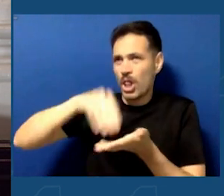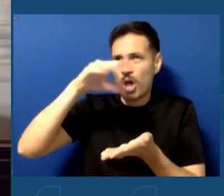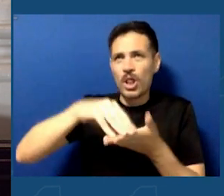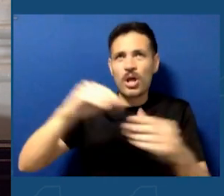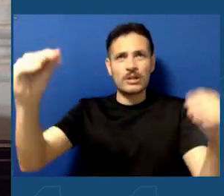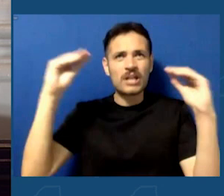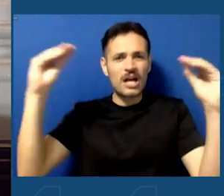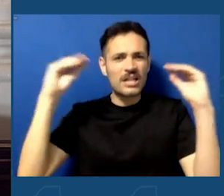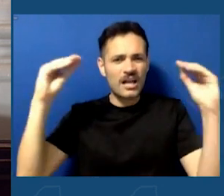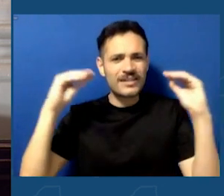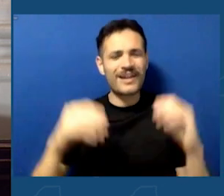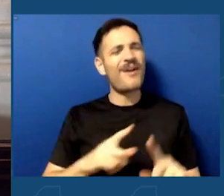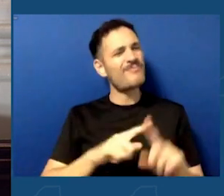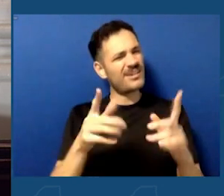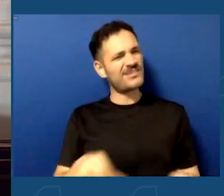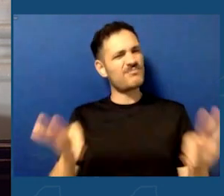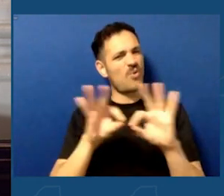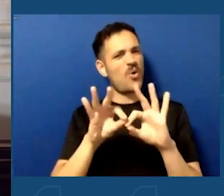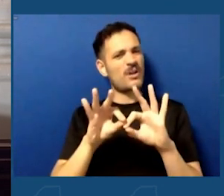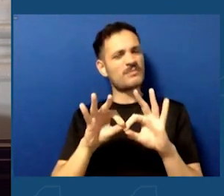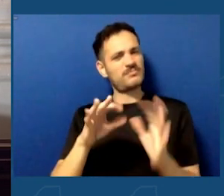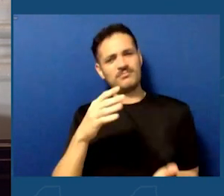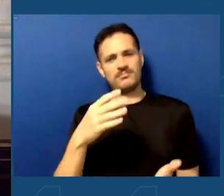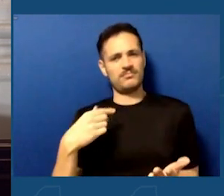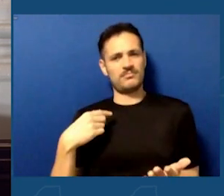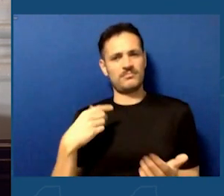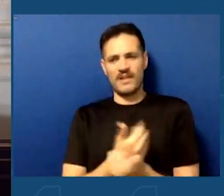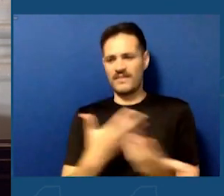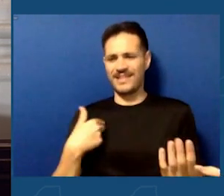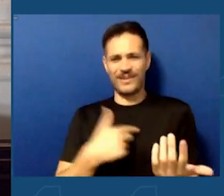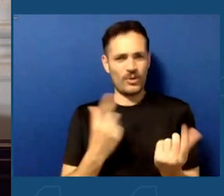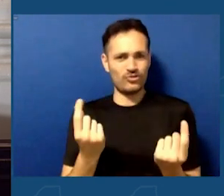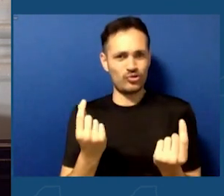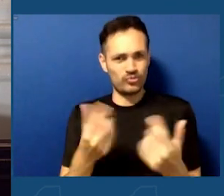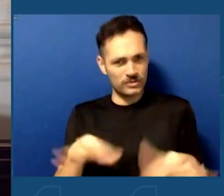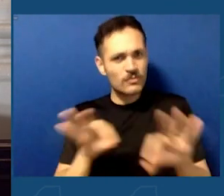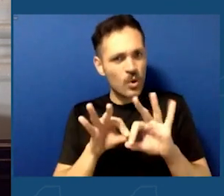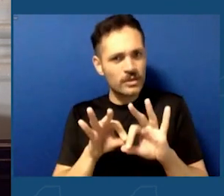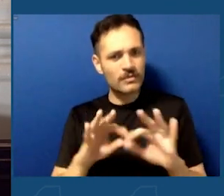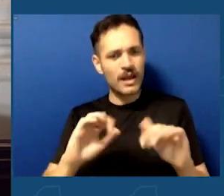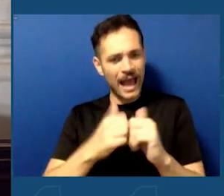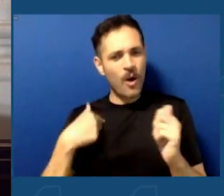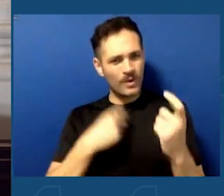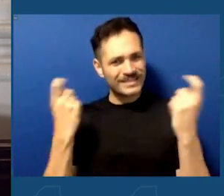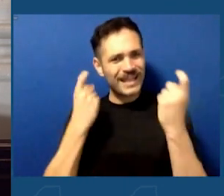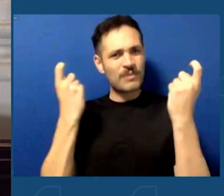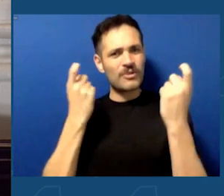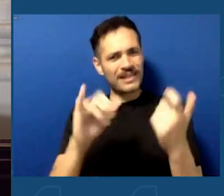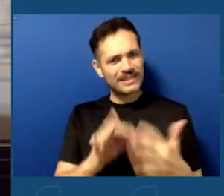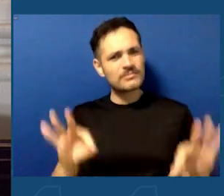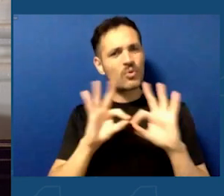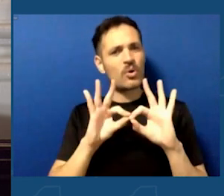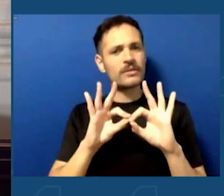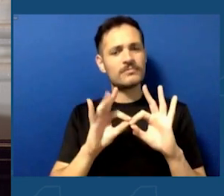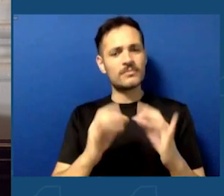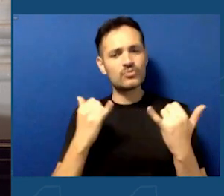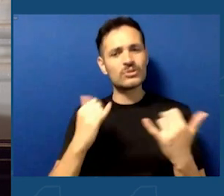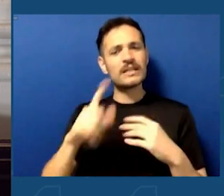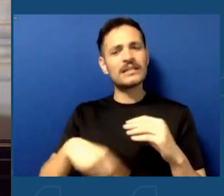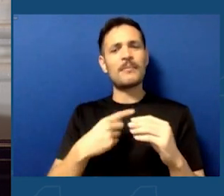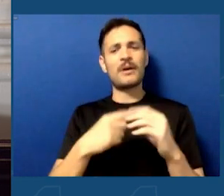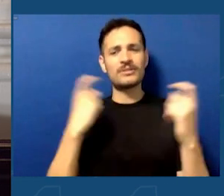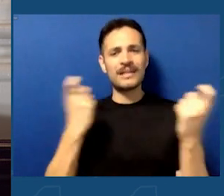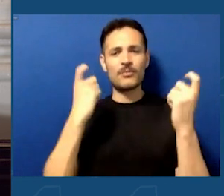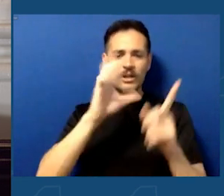out matters, and how we celebrate what we celebrate matters. And today is about celebrating culture, celebrating diversity, celebrating all that New York